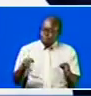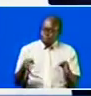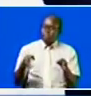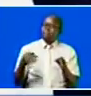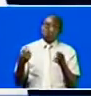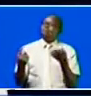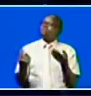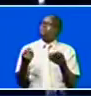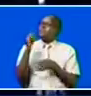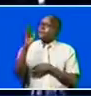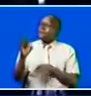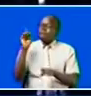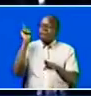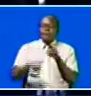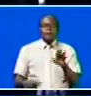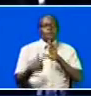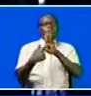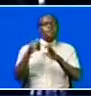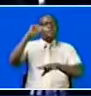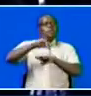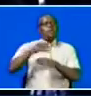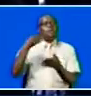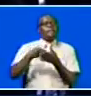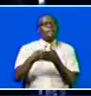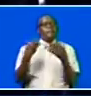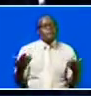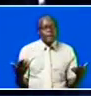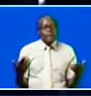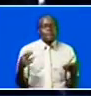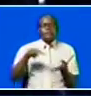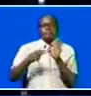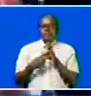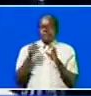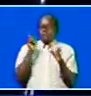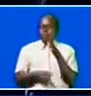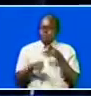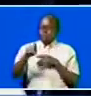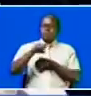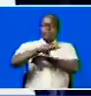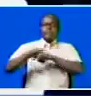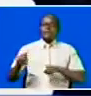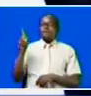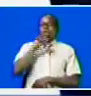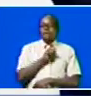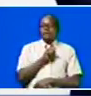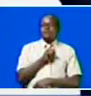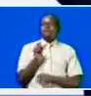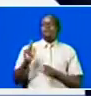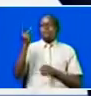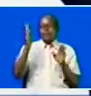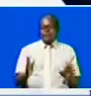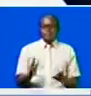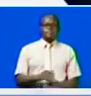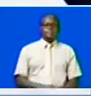have. Because if you're not able to account where you've gotten money to buy those things, then the conclusion is one, you have stolen from the people of